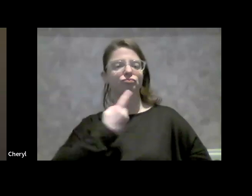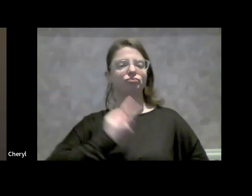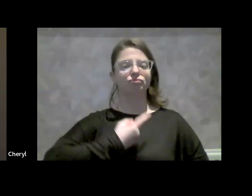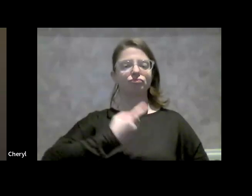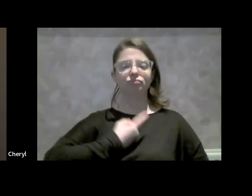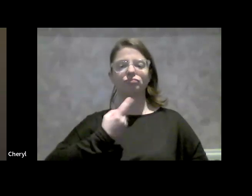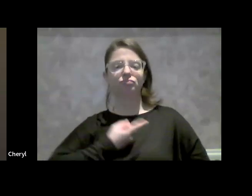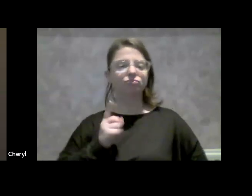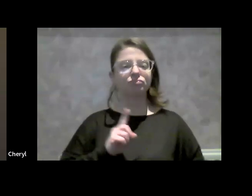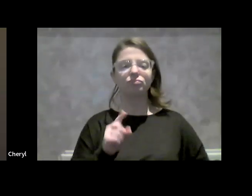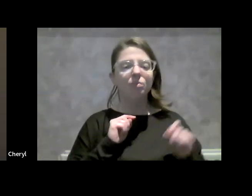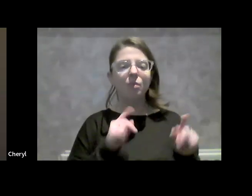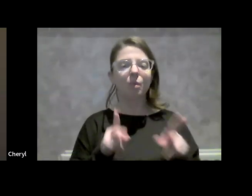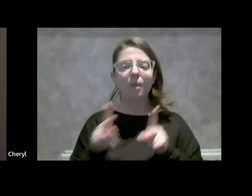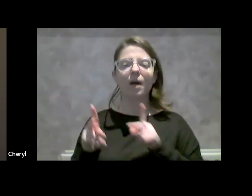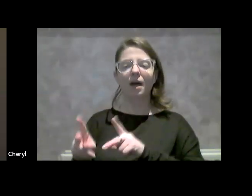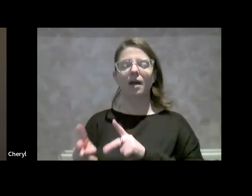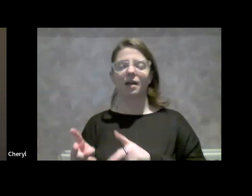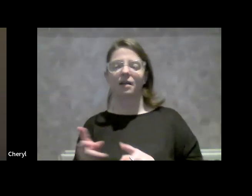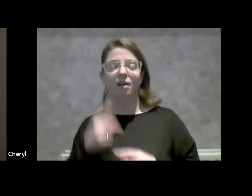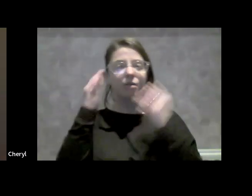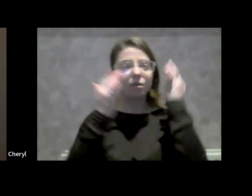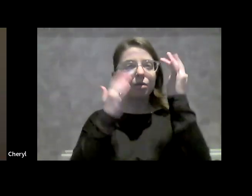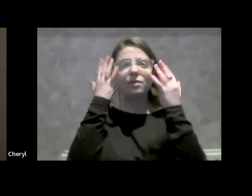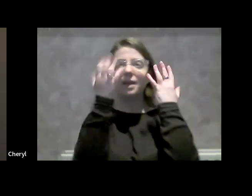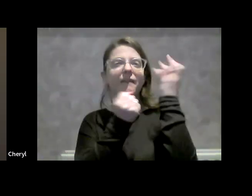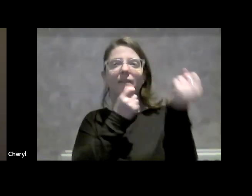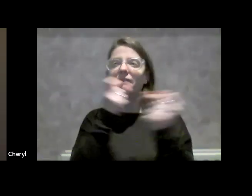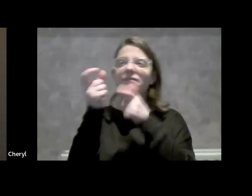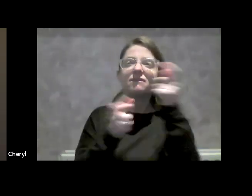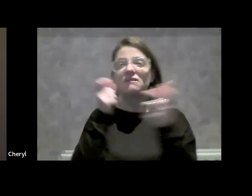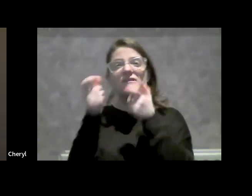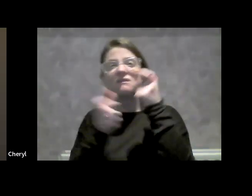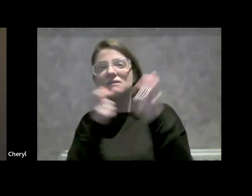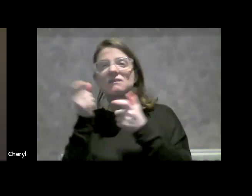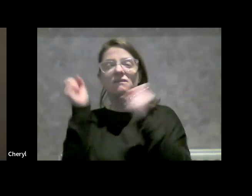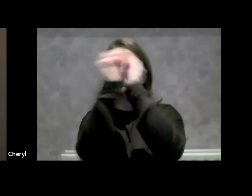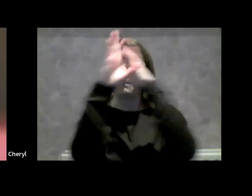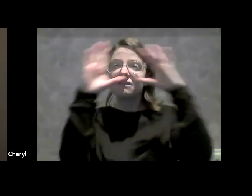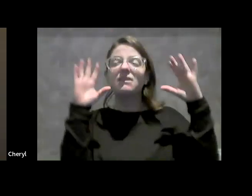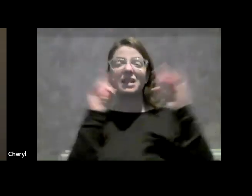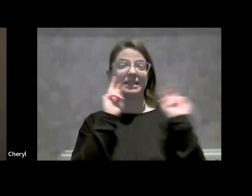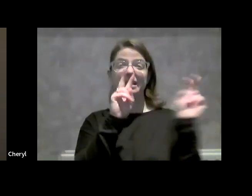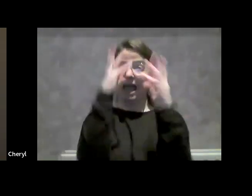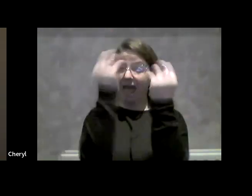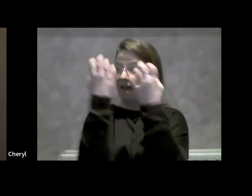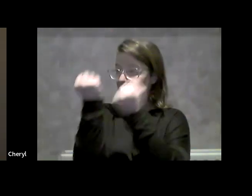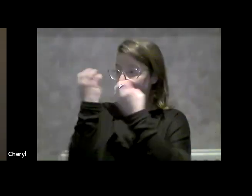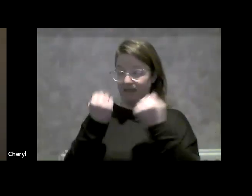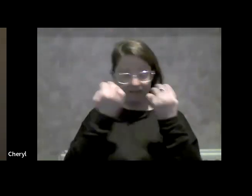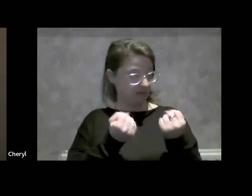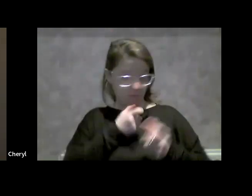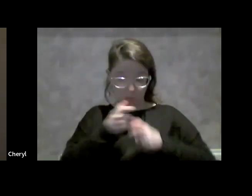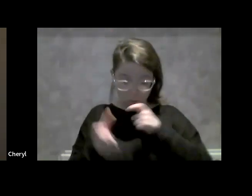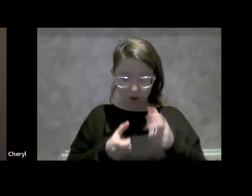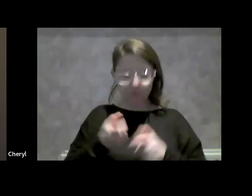noted beat, dusting down thirsty thoughts, looking them right in the eye. They see them, I have them, my words, because